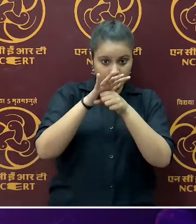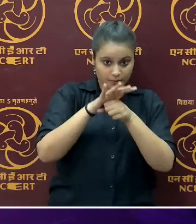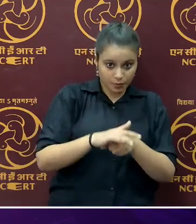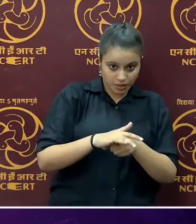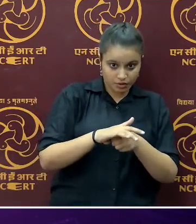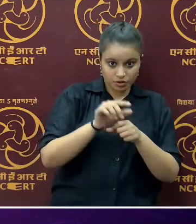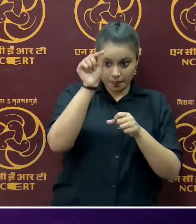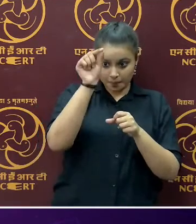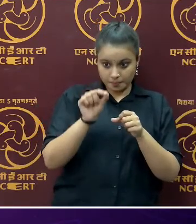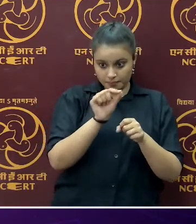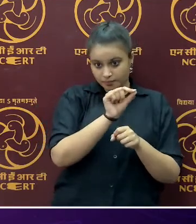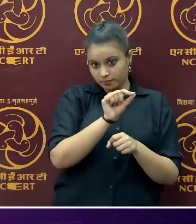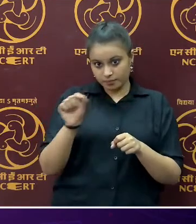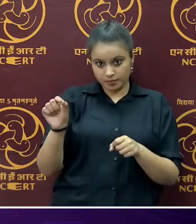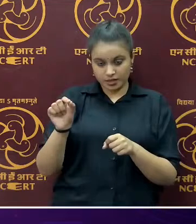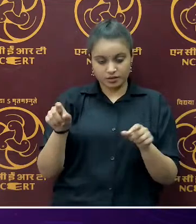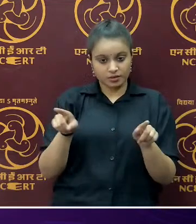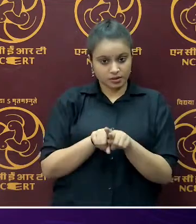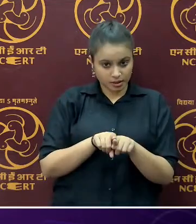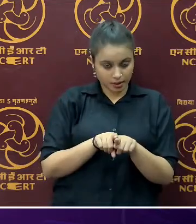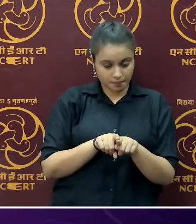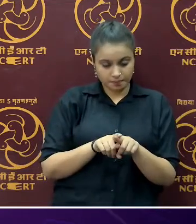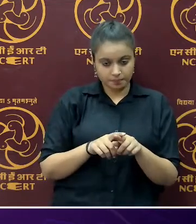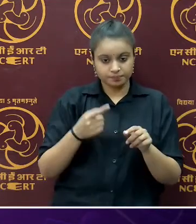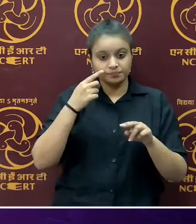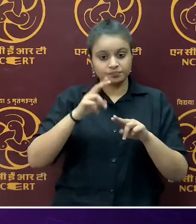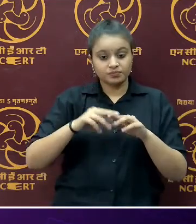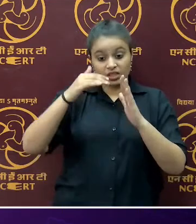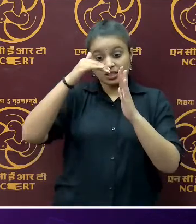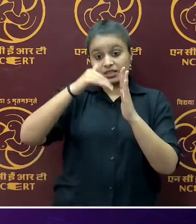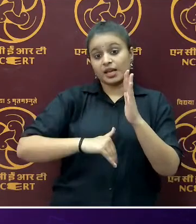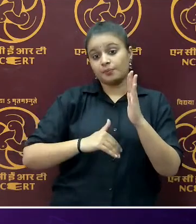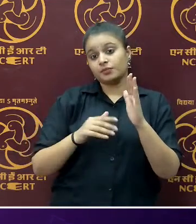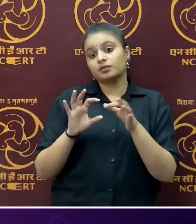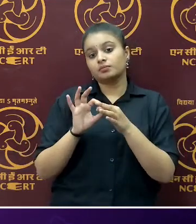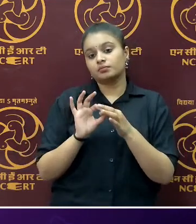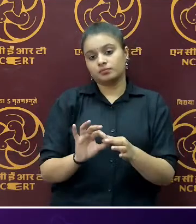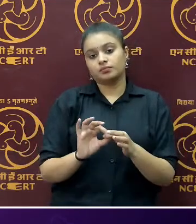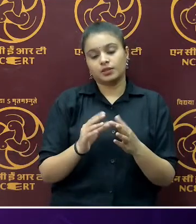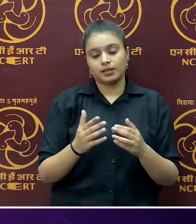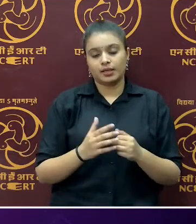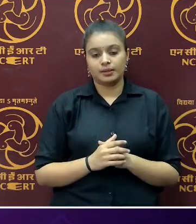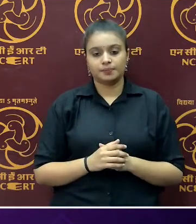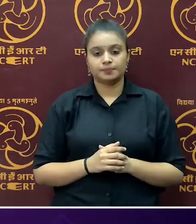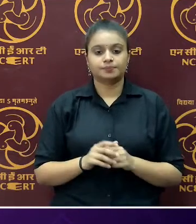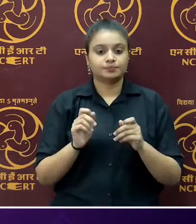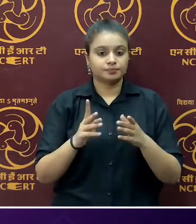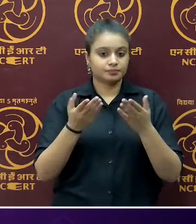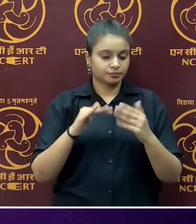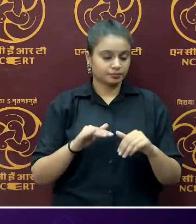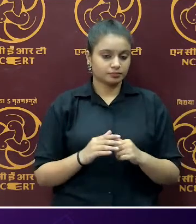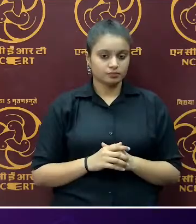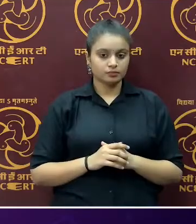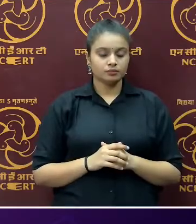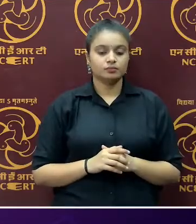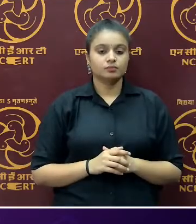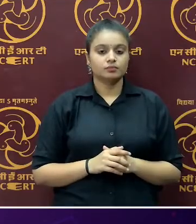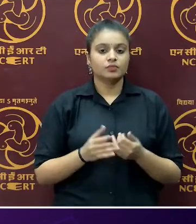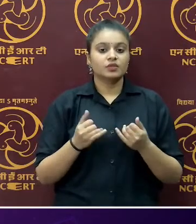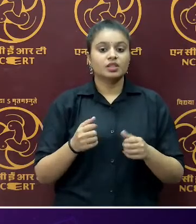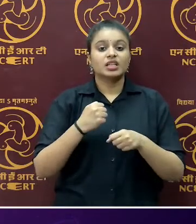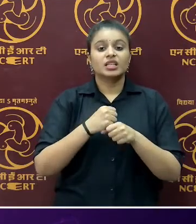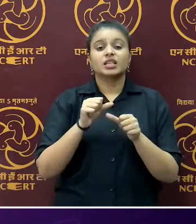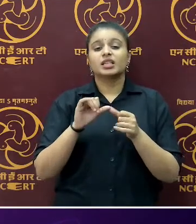acting perpendicular. Yes. Okay, with the depth it is related to. Okay. And ma'am, how about